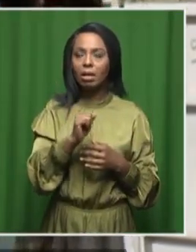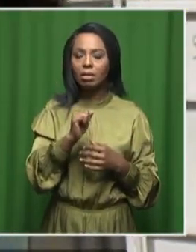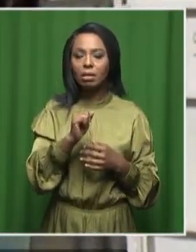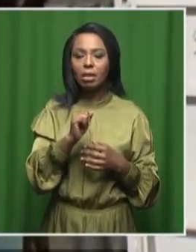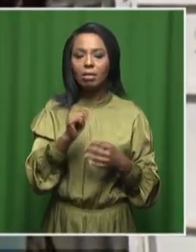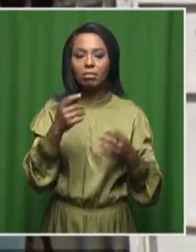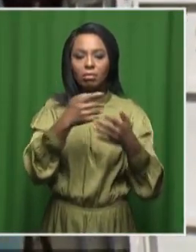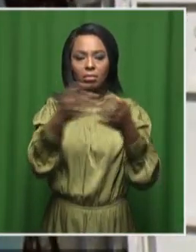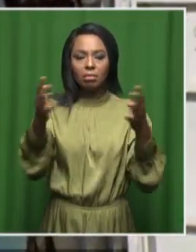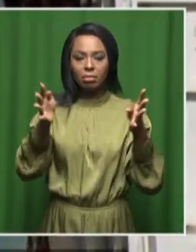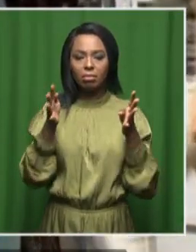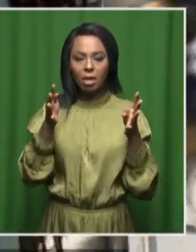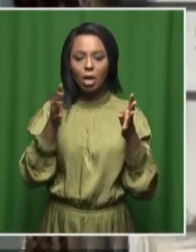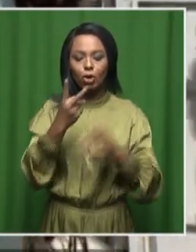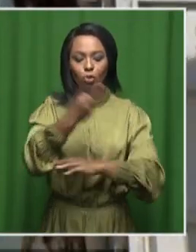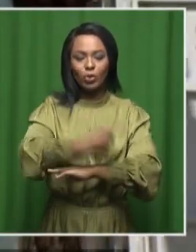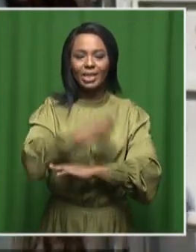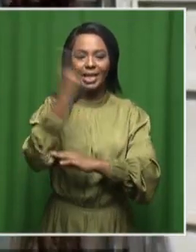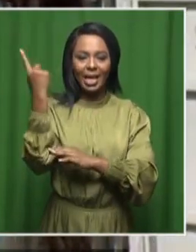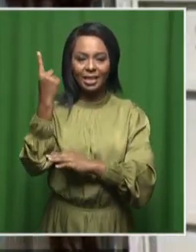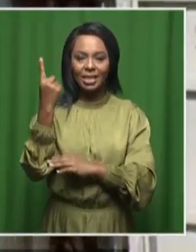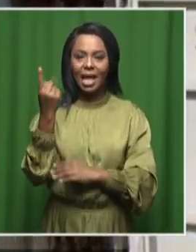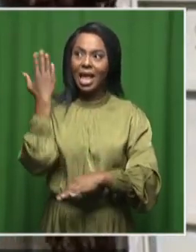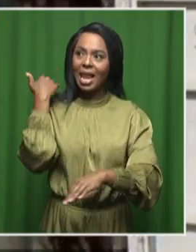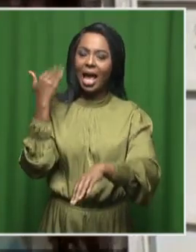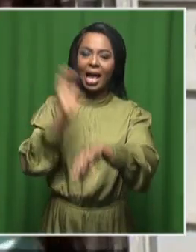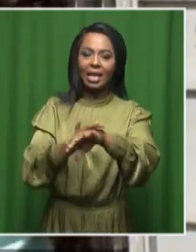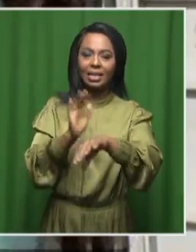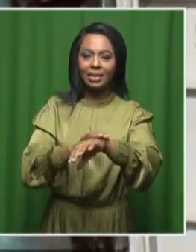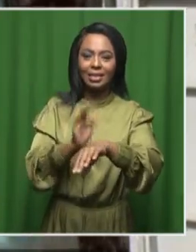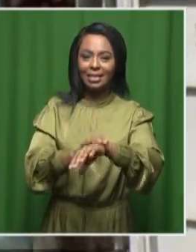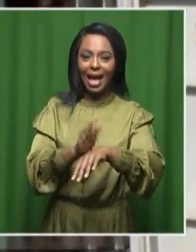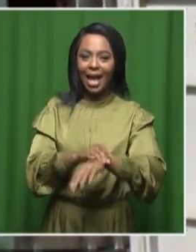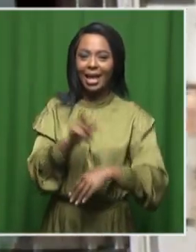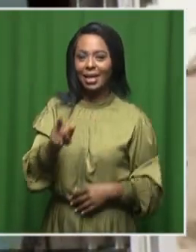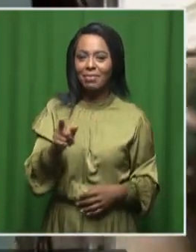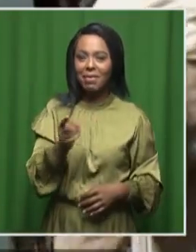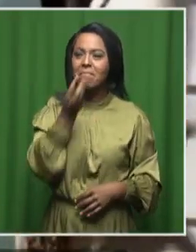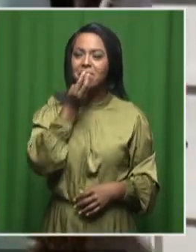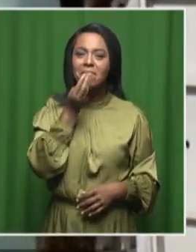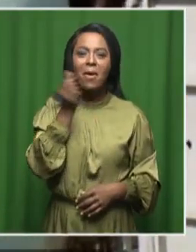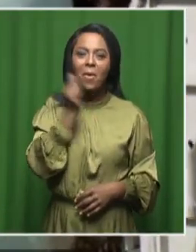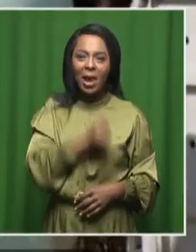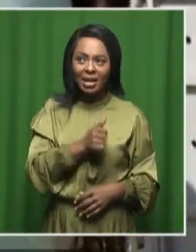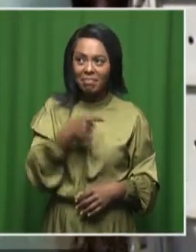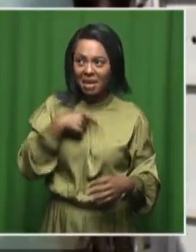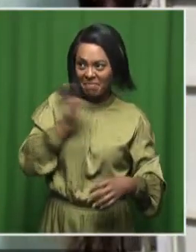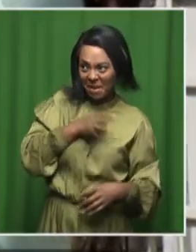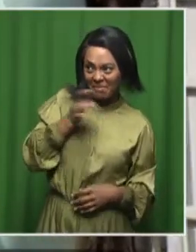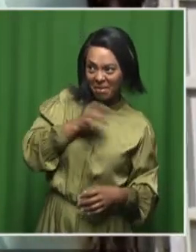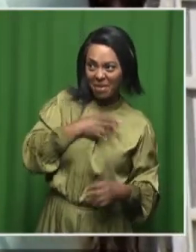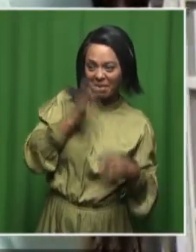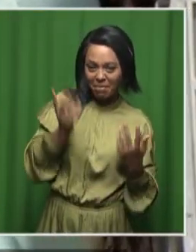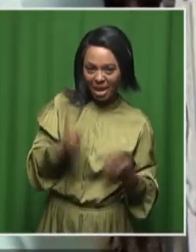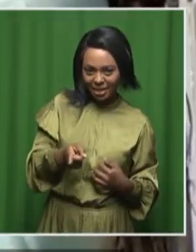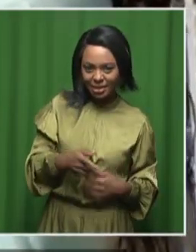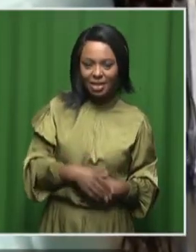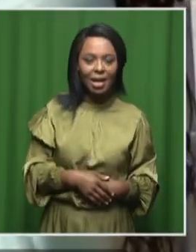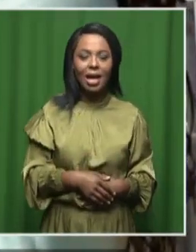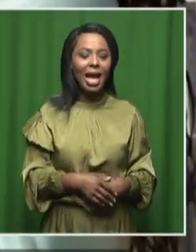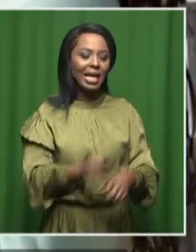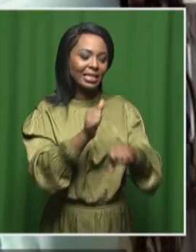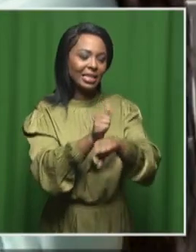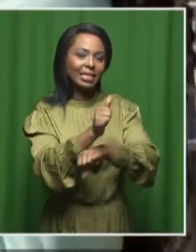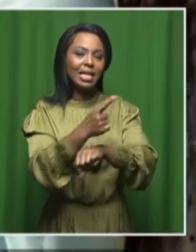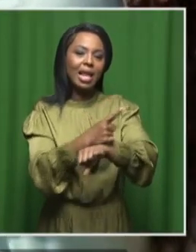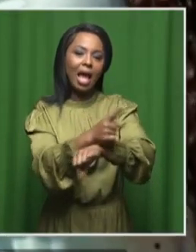had food? Should we be scared? Be far away? No, they were transit over 16 hours in